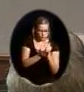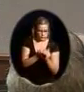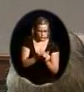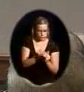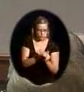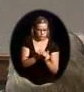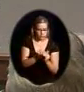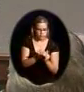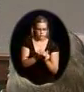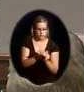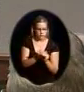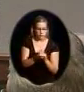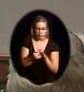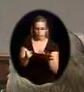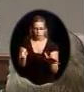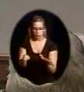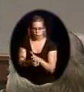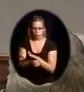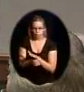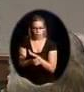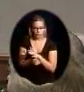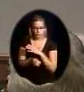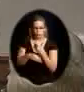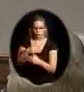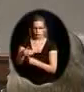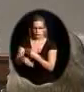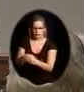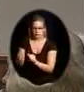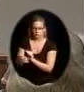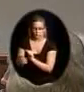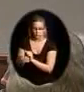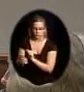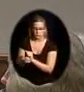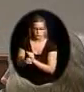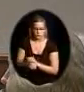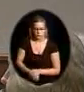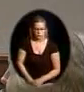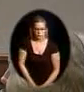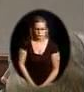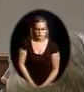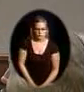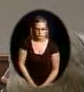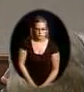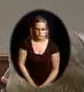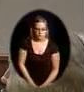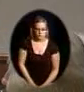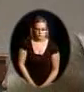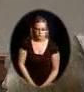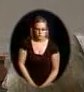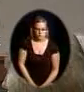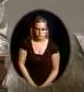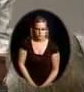of a whole entire process that we are working on with our community partners.